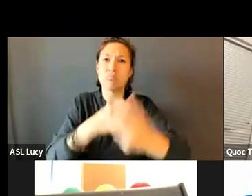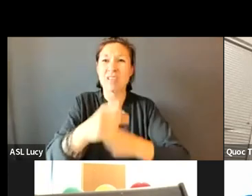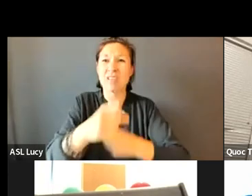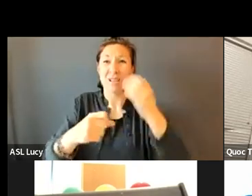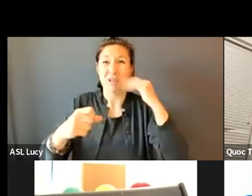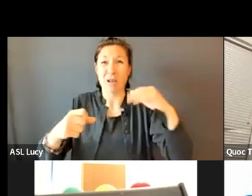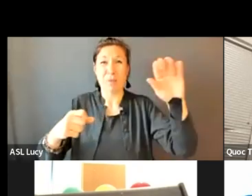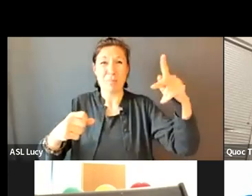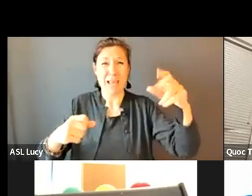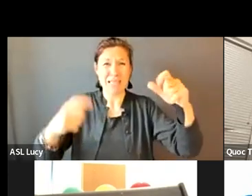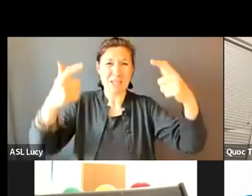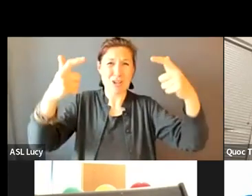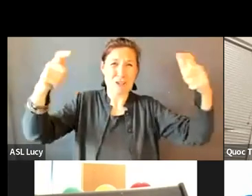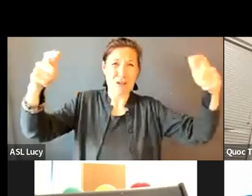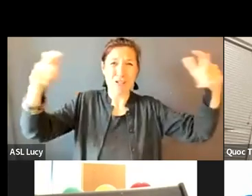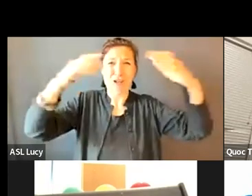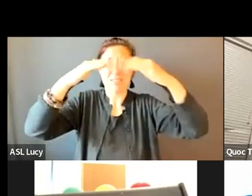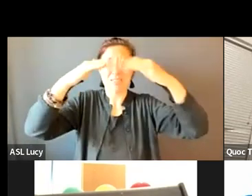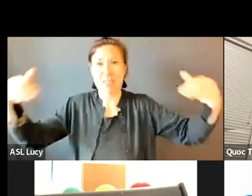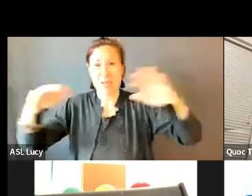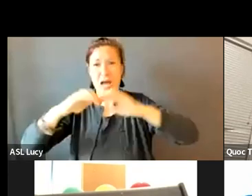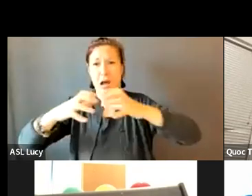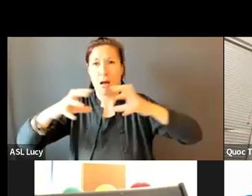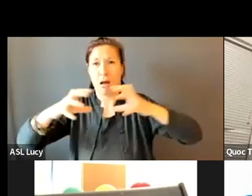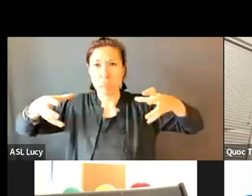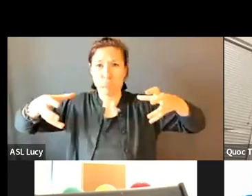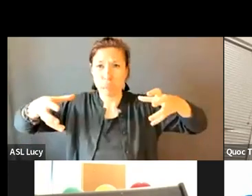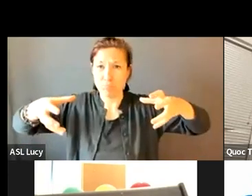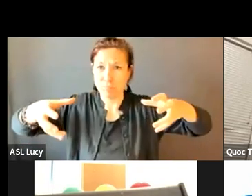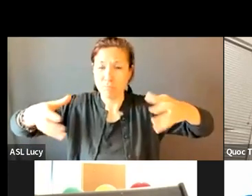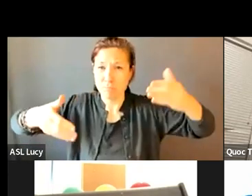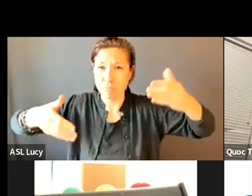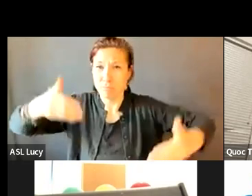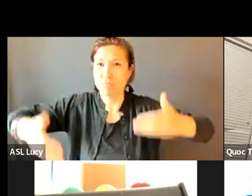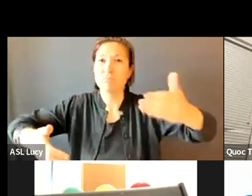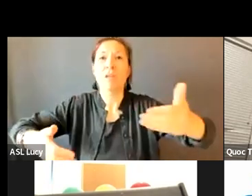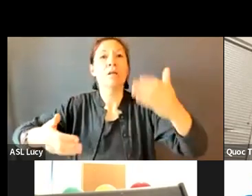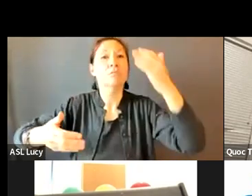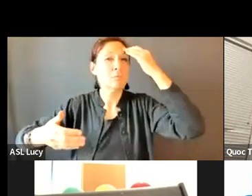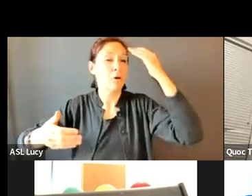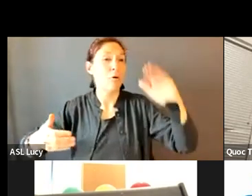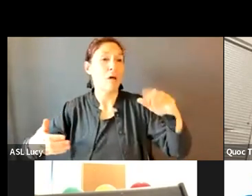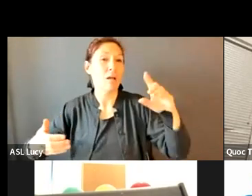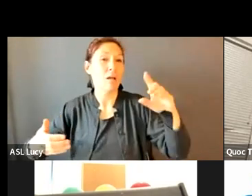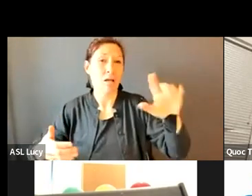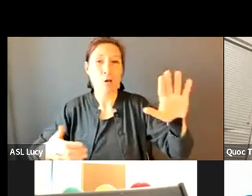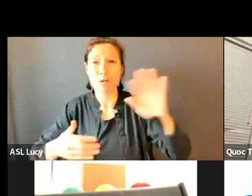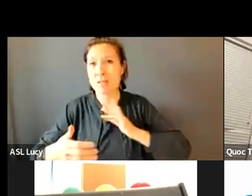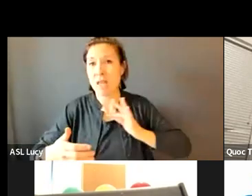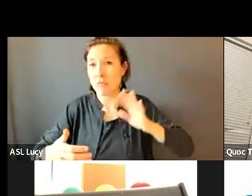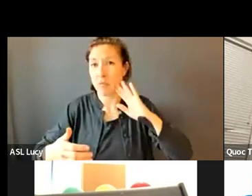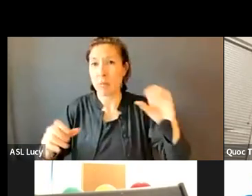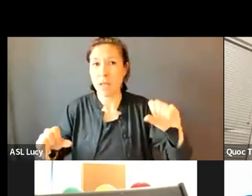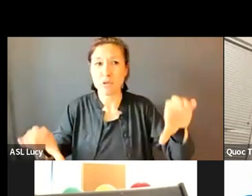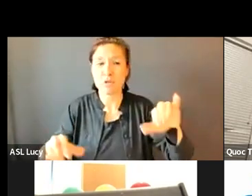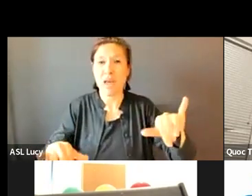BPS forward and so I think our Our Hope and our belief is that Dell with her staff will be able to do the same with